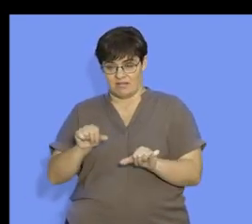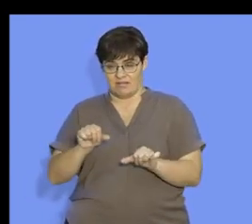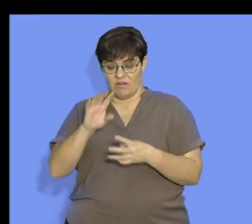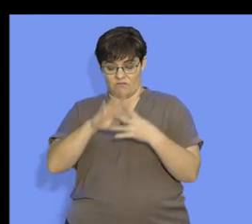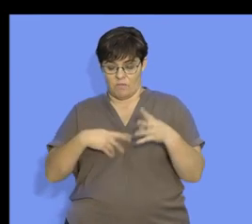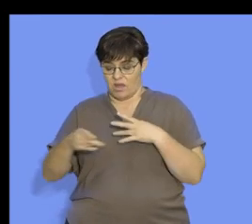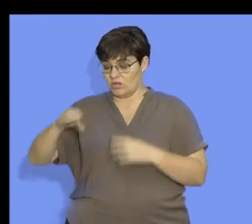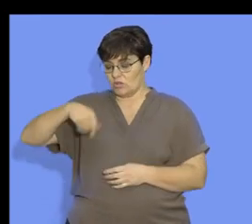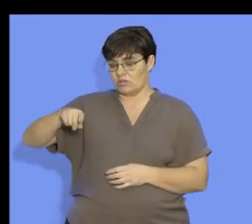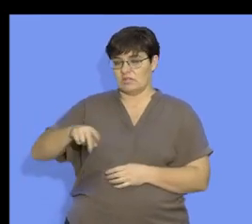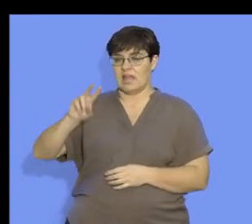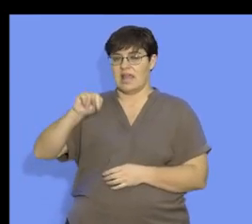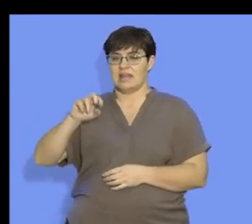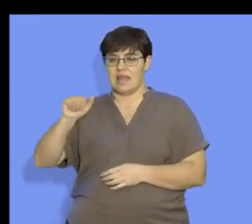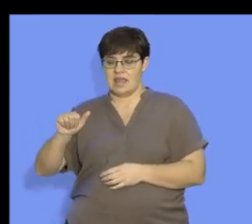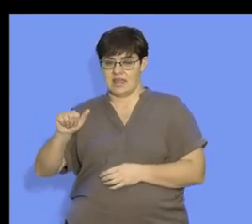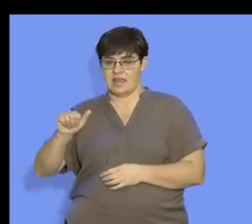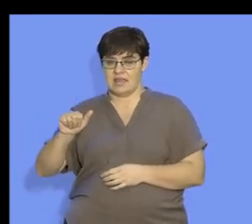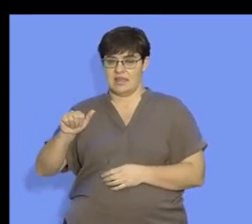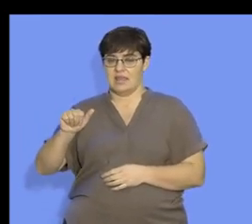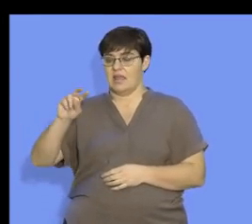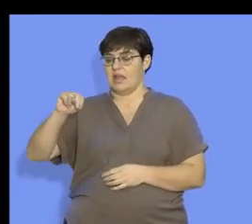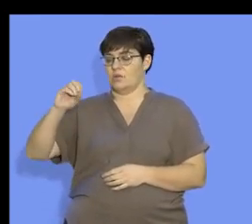chemical formula of our salt, which is